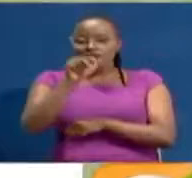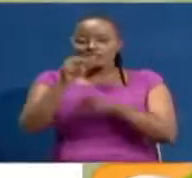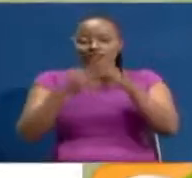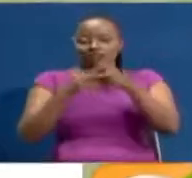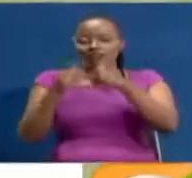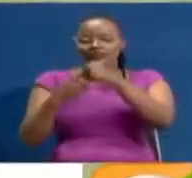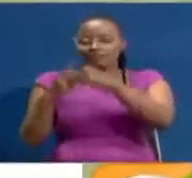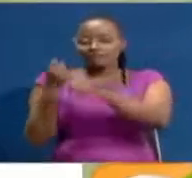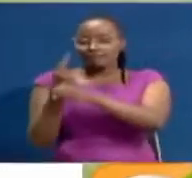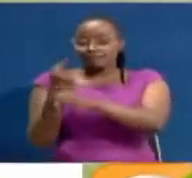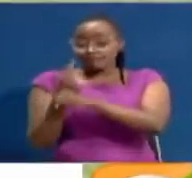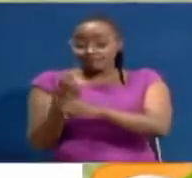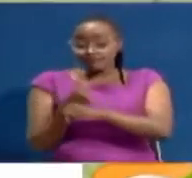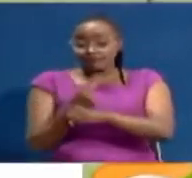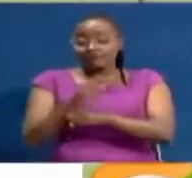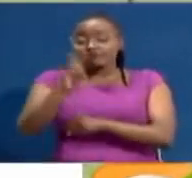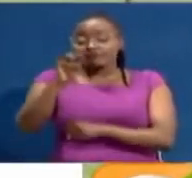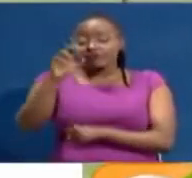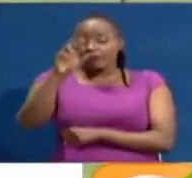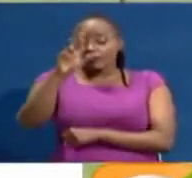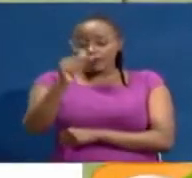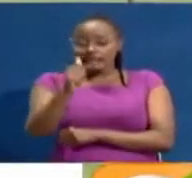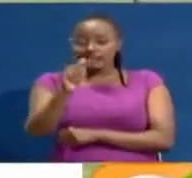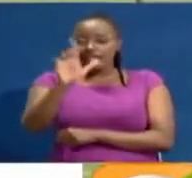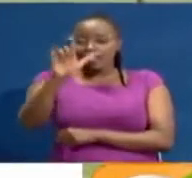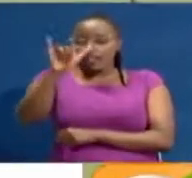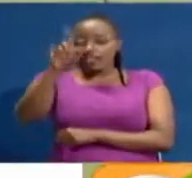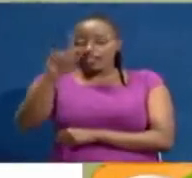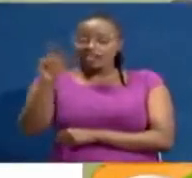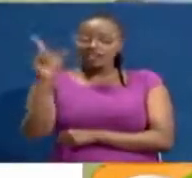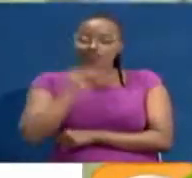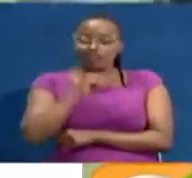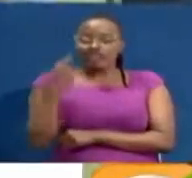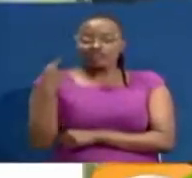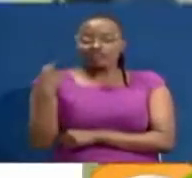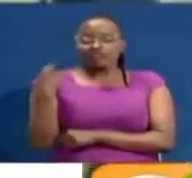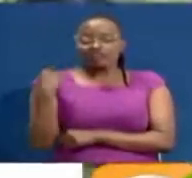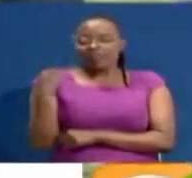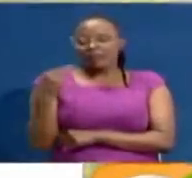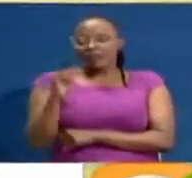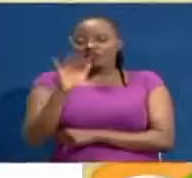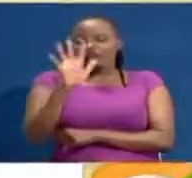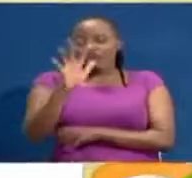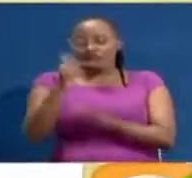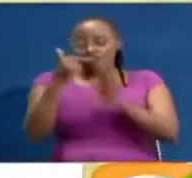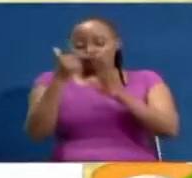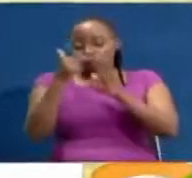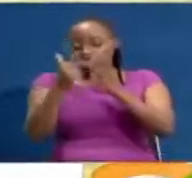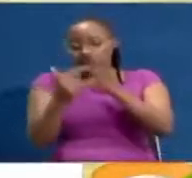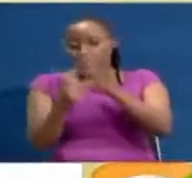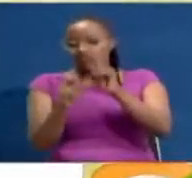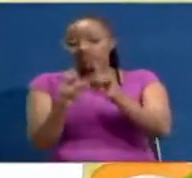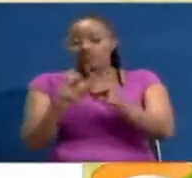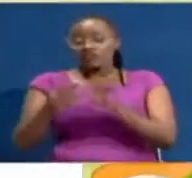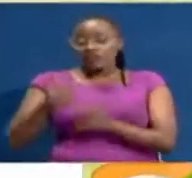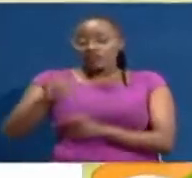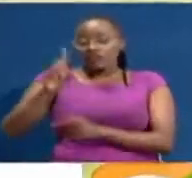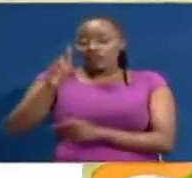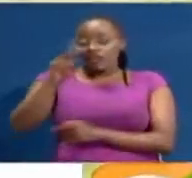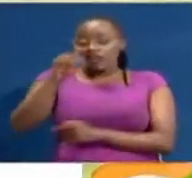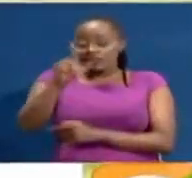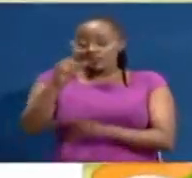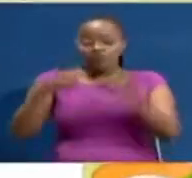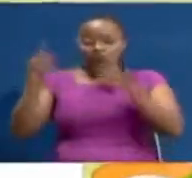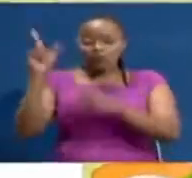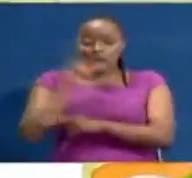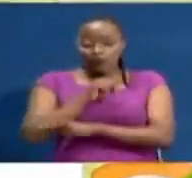Betty Chepkemoi, Margaret Chepkirui, and Lydia Semiyu completed the top five. On the men's 10-kilometer race side, Daniel Kiprotich